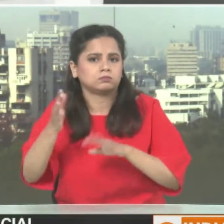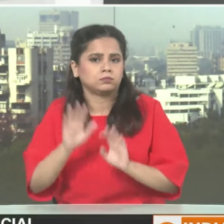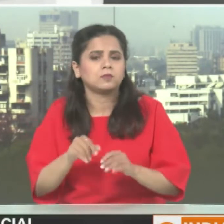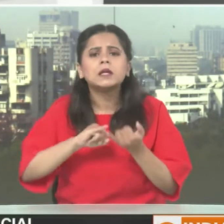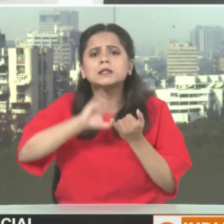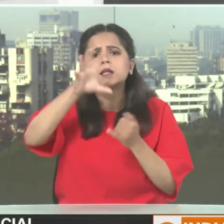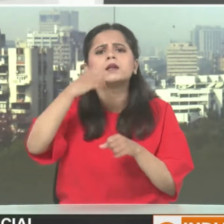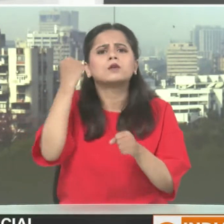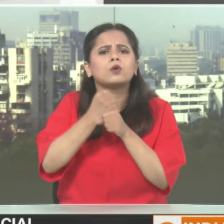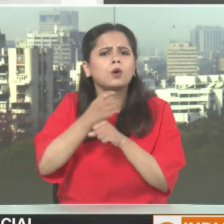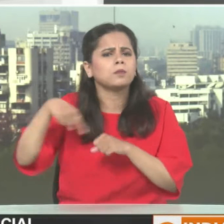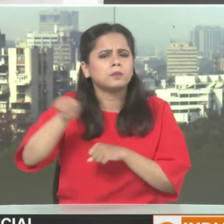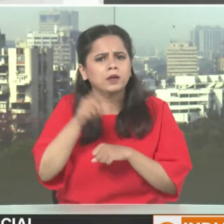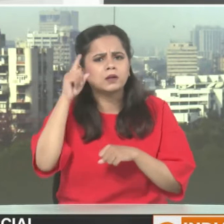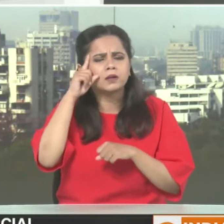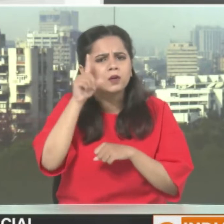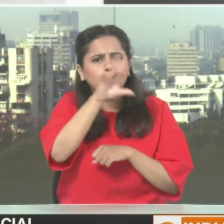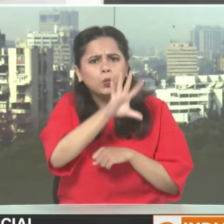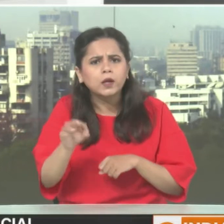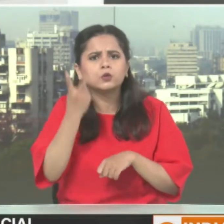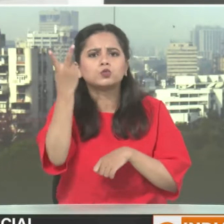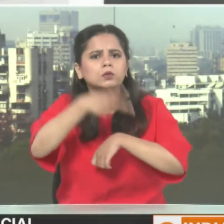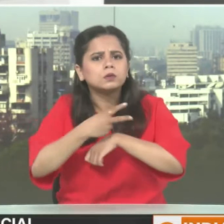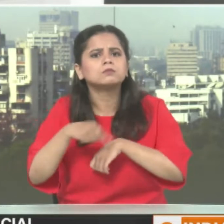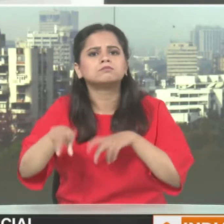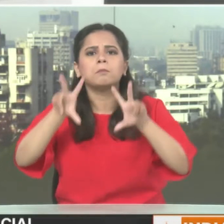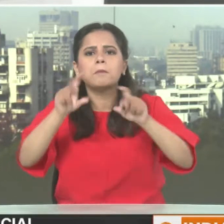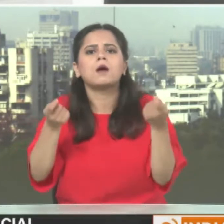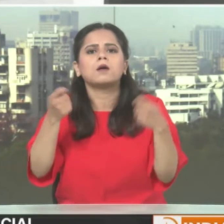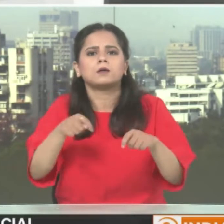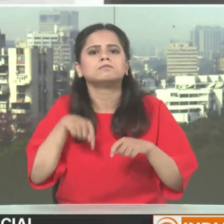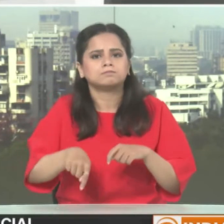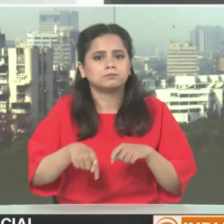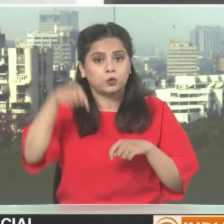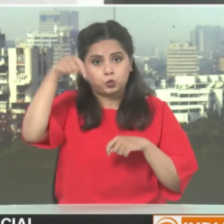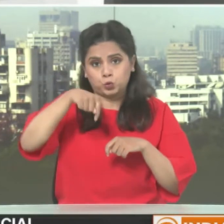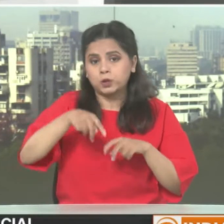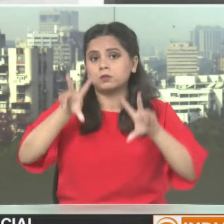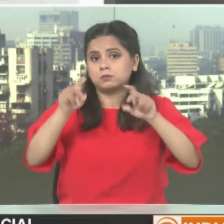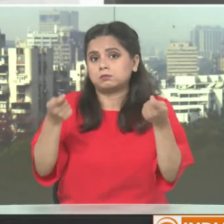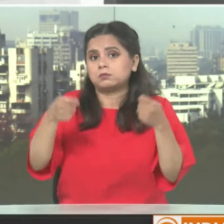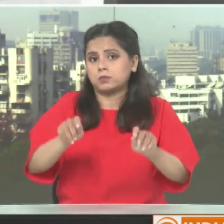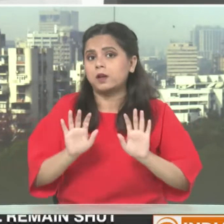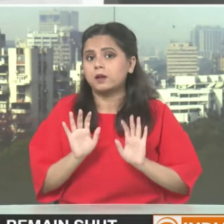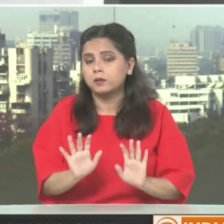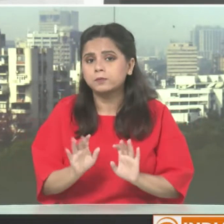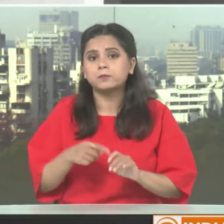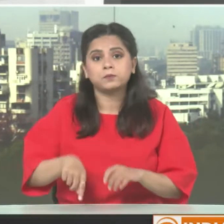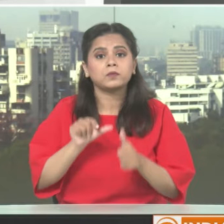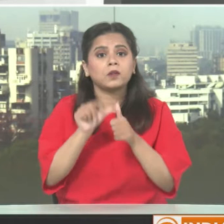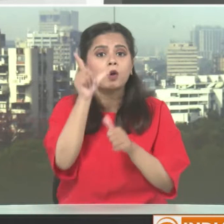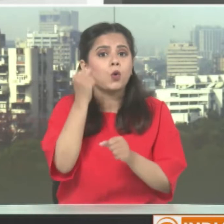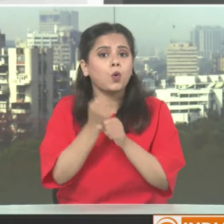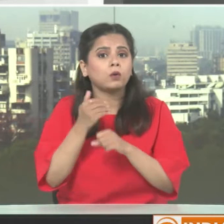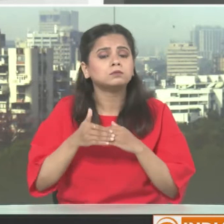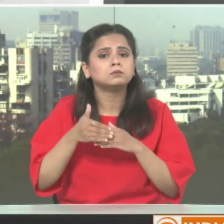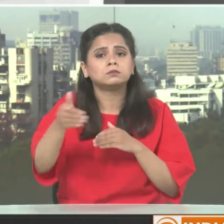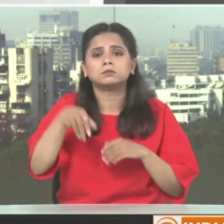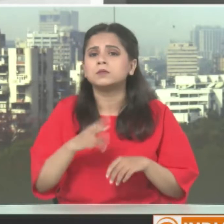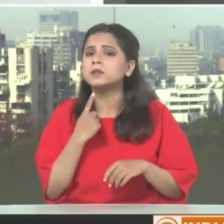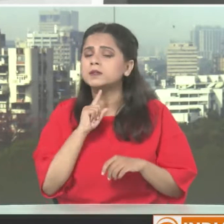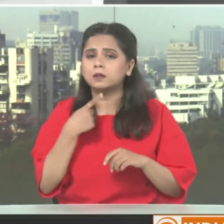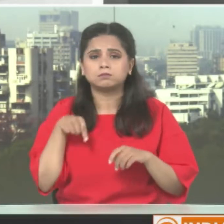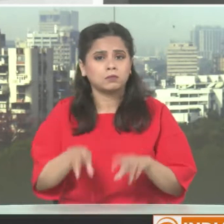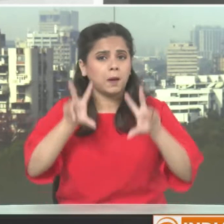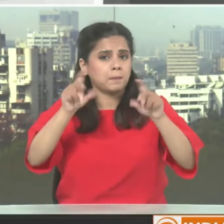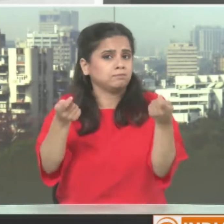government implemented the bi-weekly lockdown last week and will witness lockdown today. While in August, there will be strict